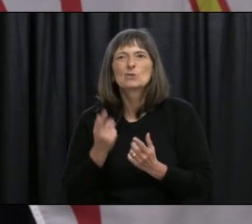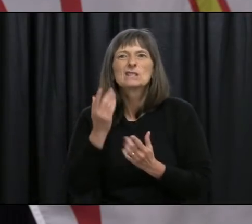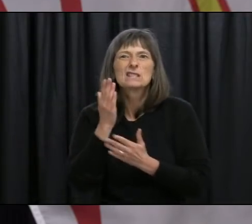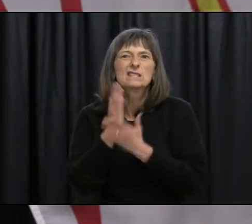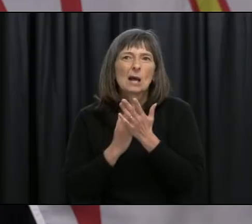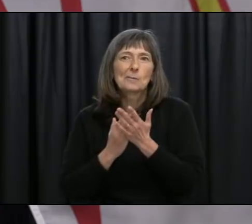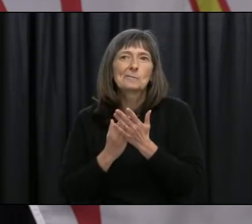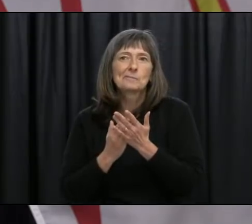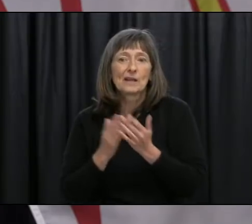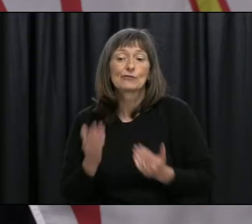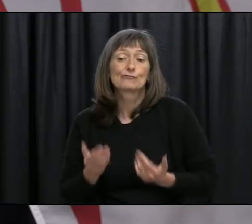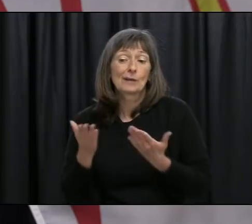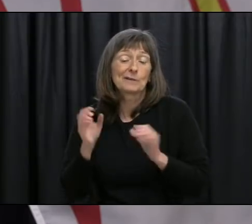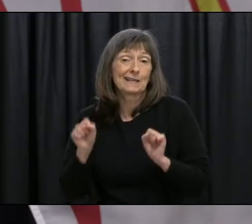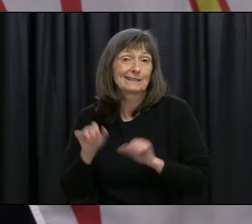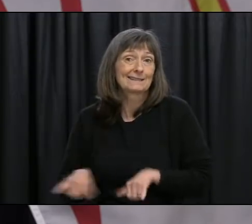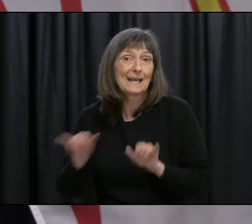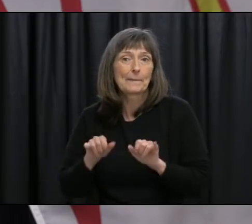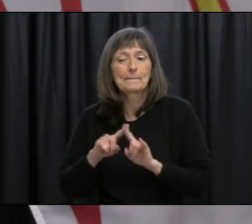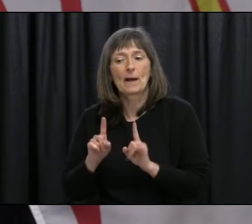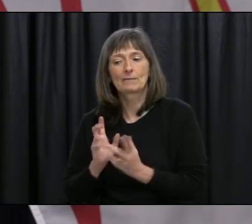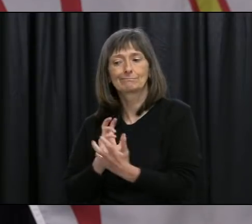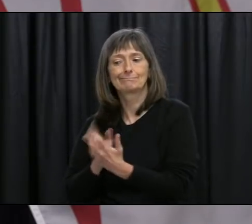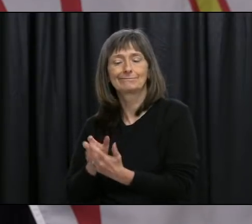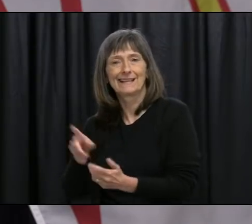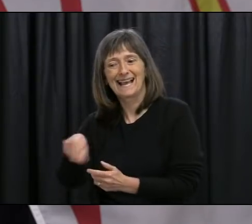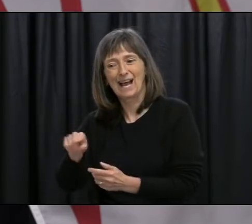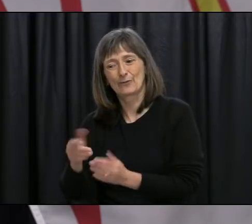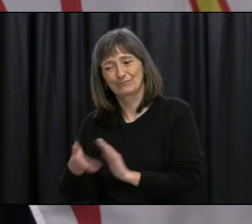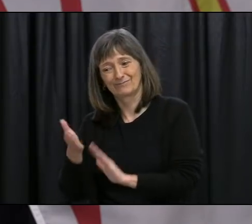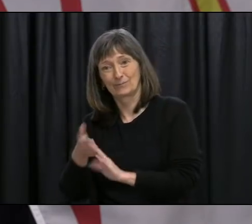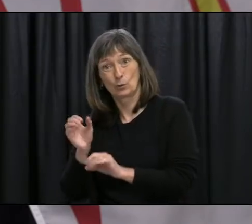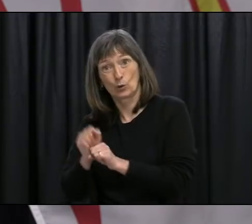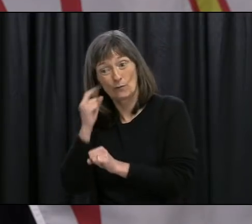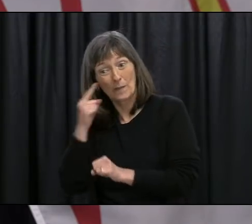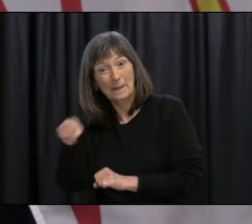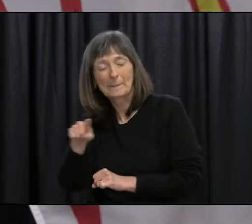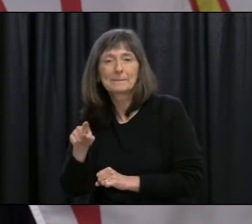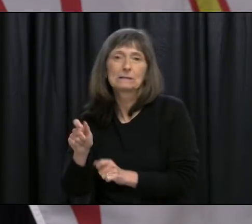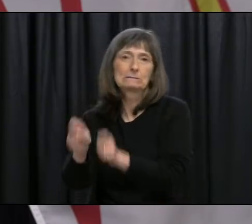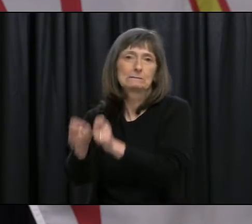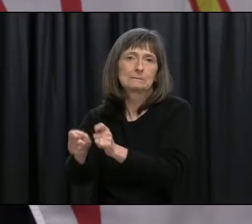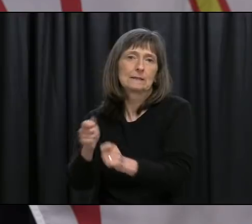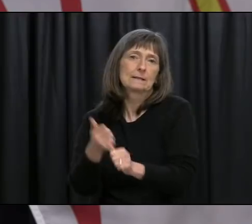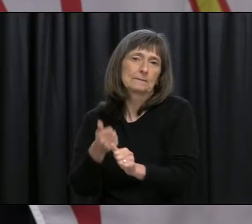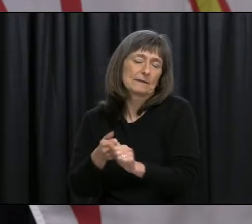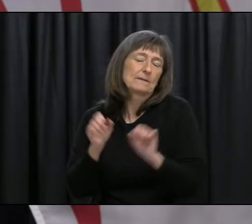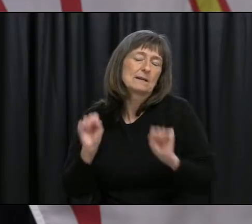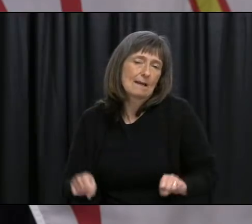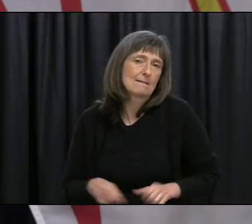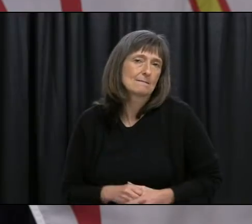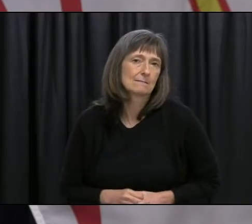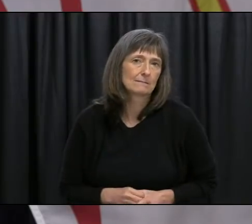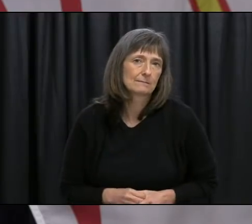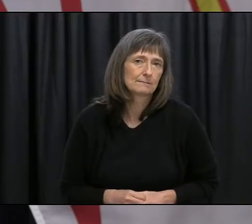subtle differences in the way that that's carried out, but the principles and the guidelines behind it will be the